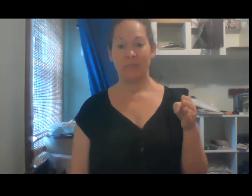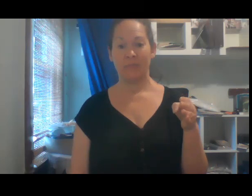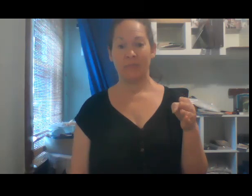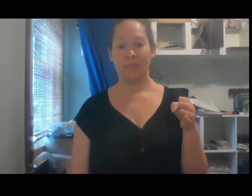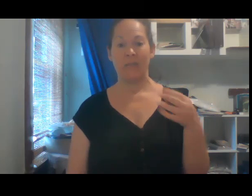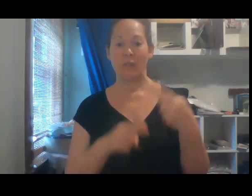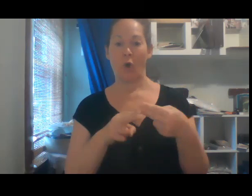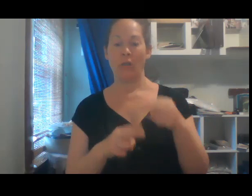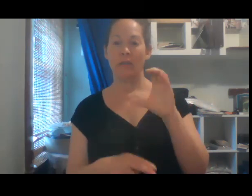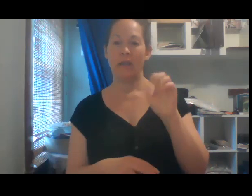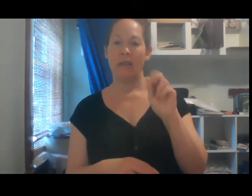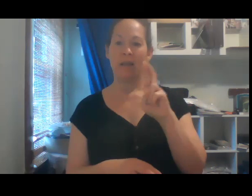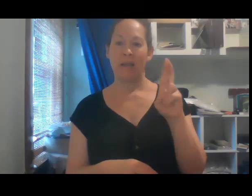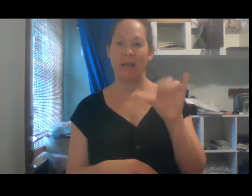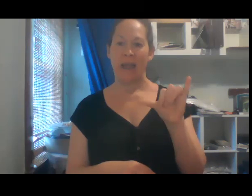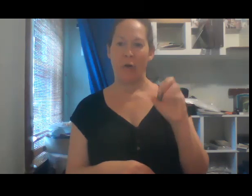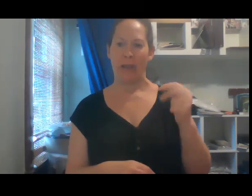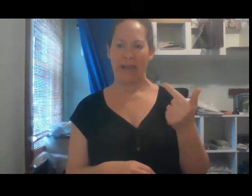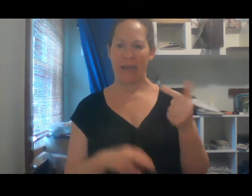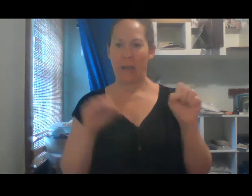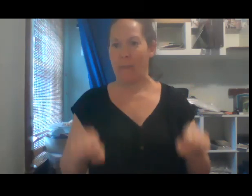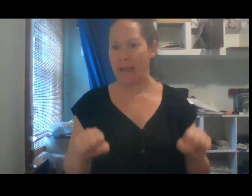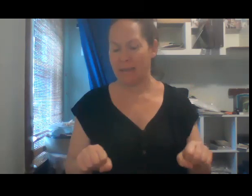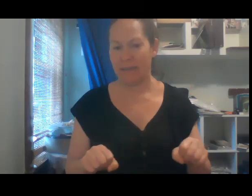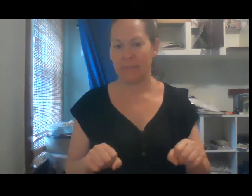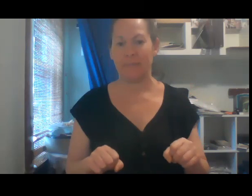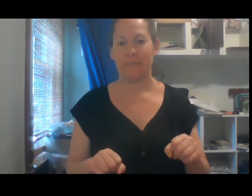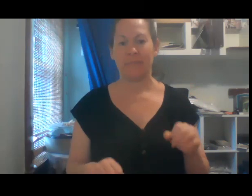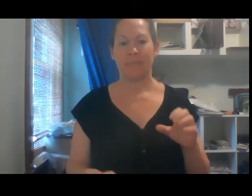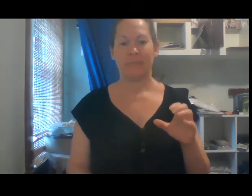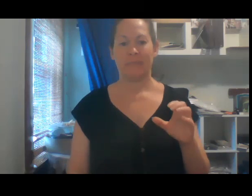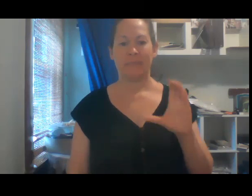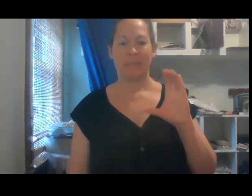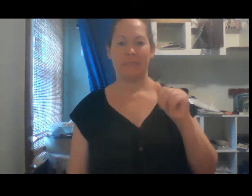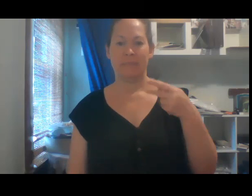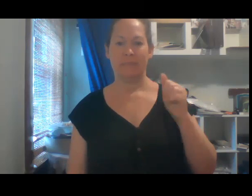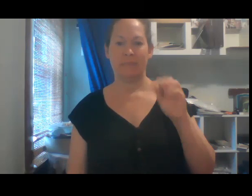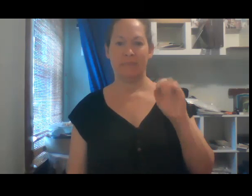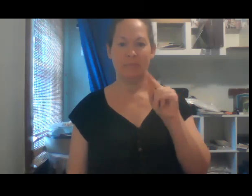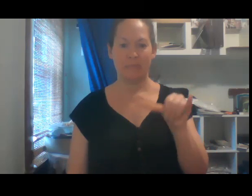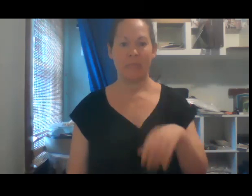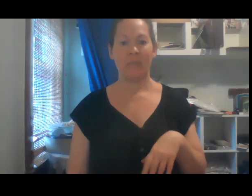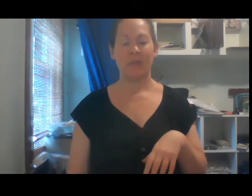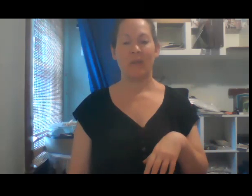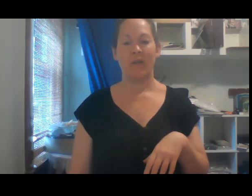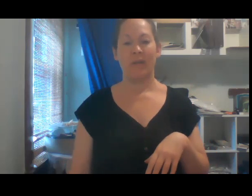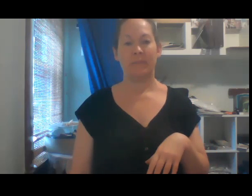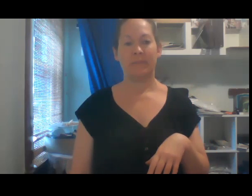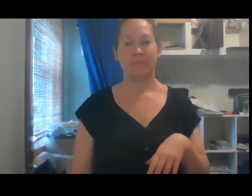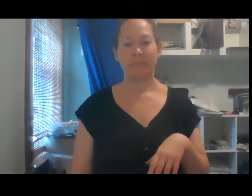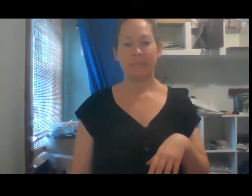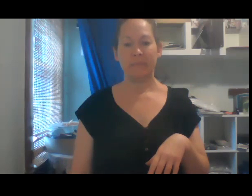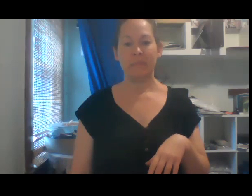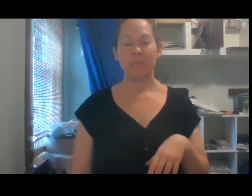Now what happens in environment is you actually have two competing factors. You have the factor